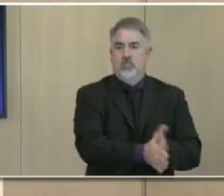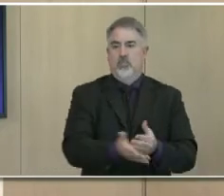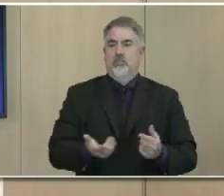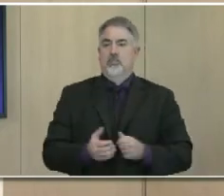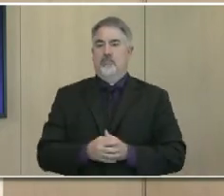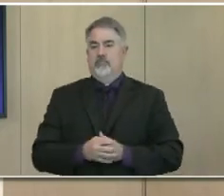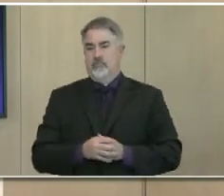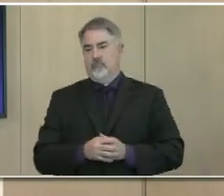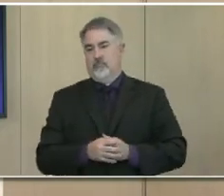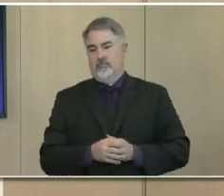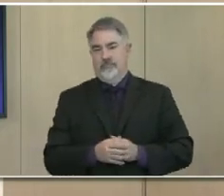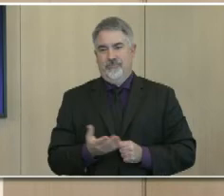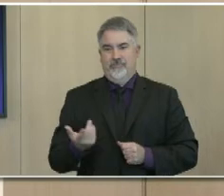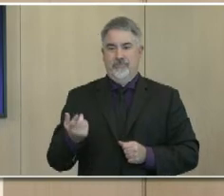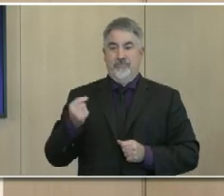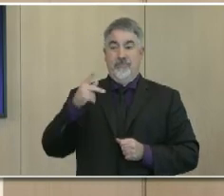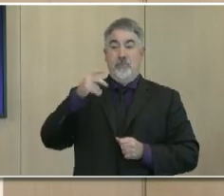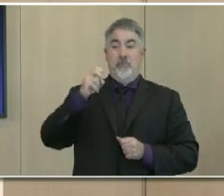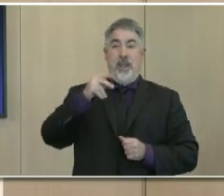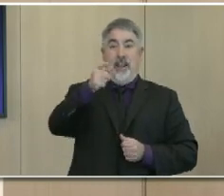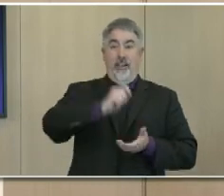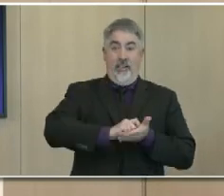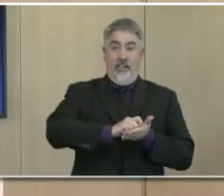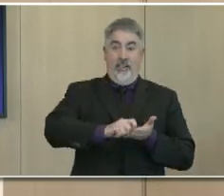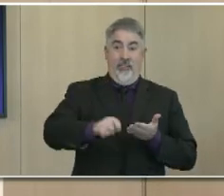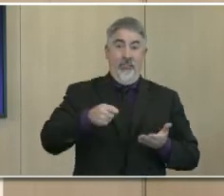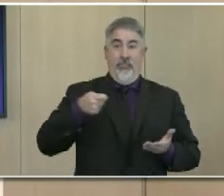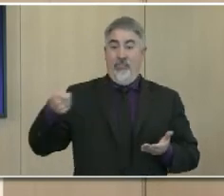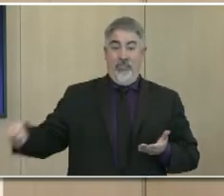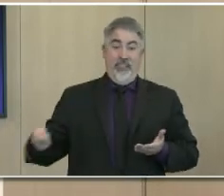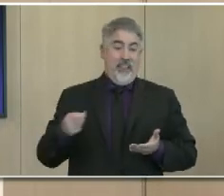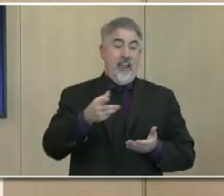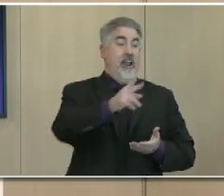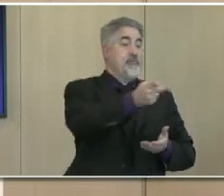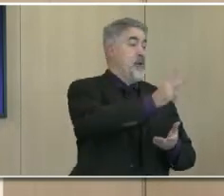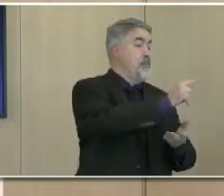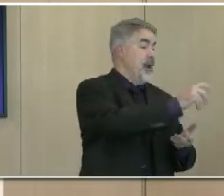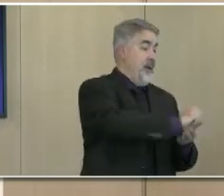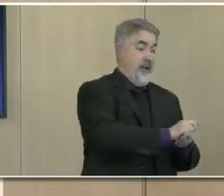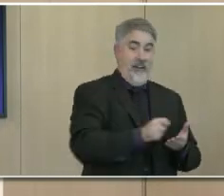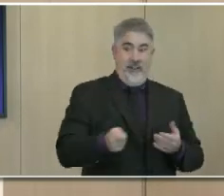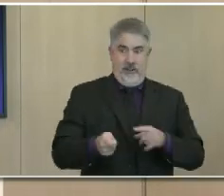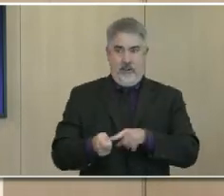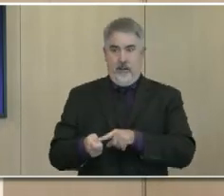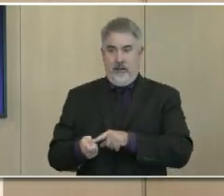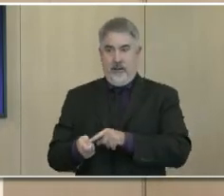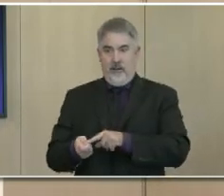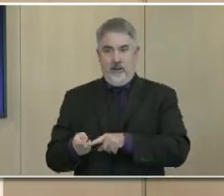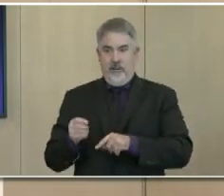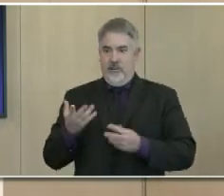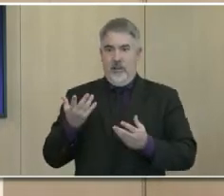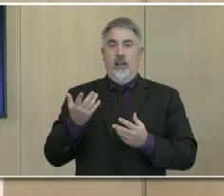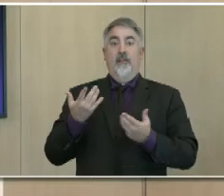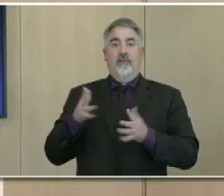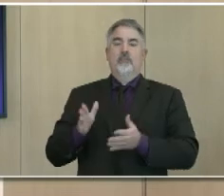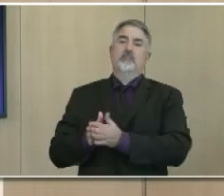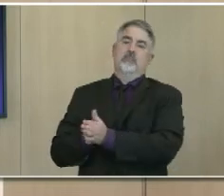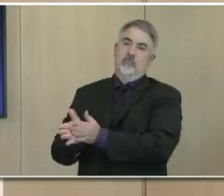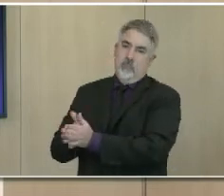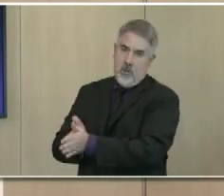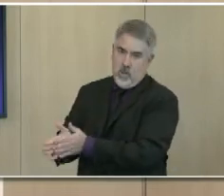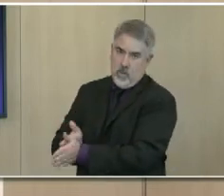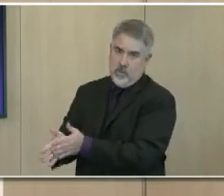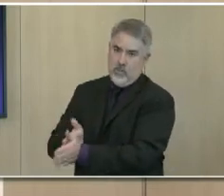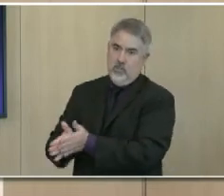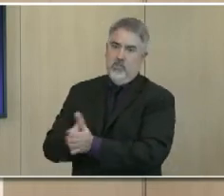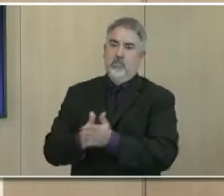pins that you sign for when you're paying for food. Wash your hands afterwards so you do not